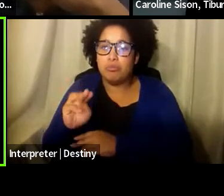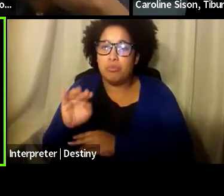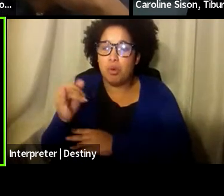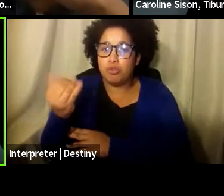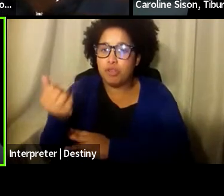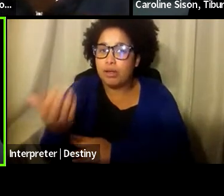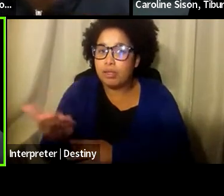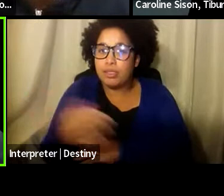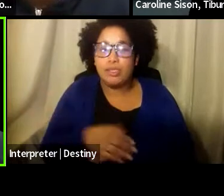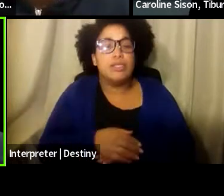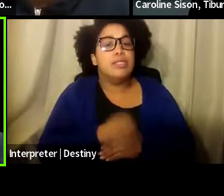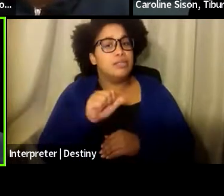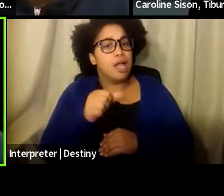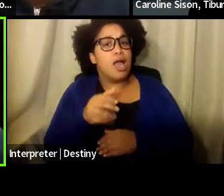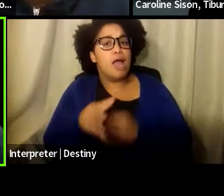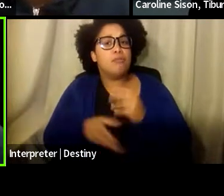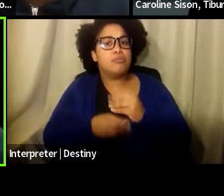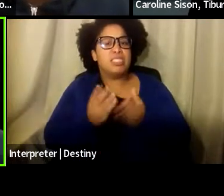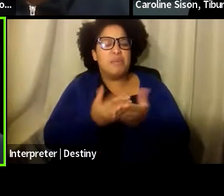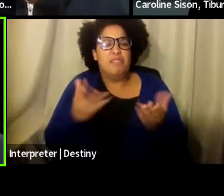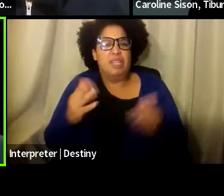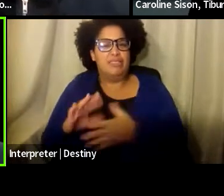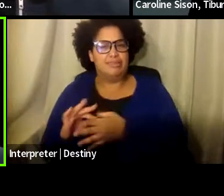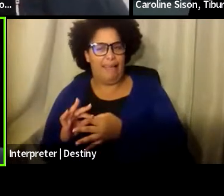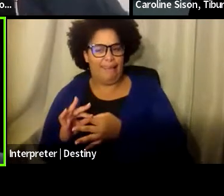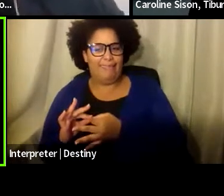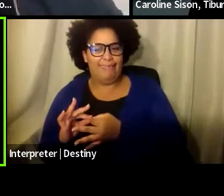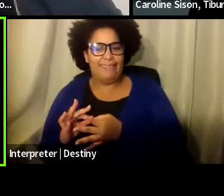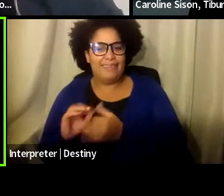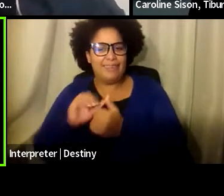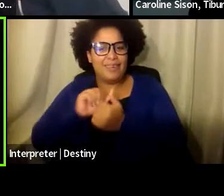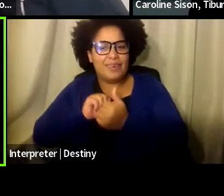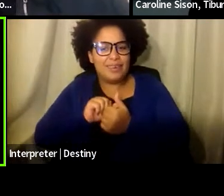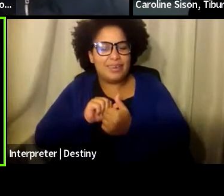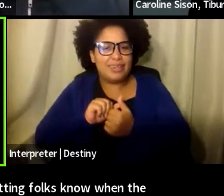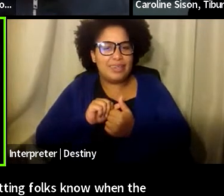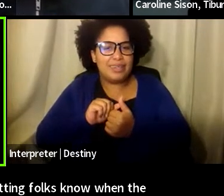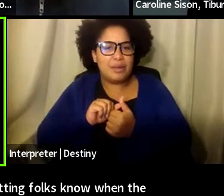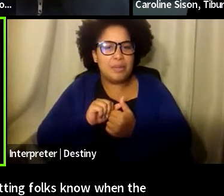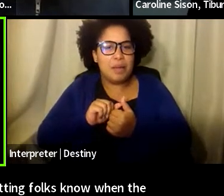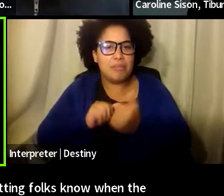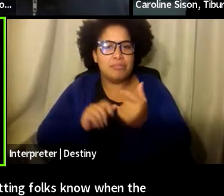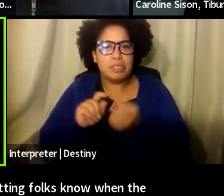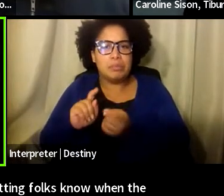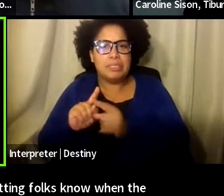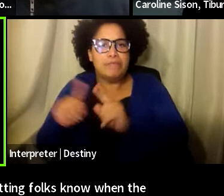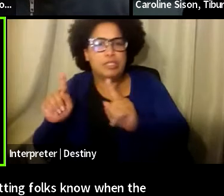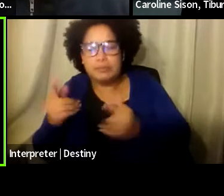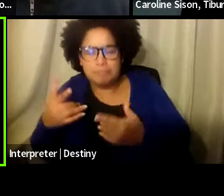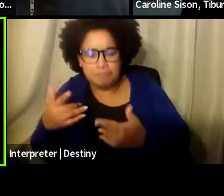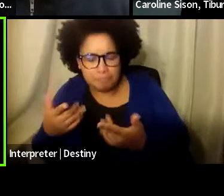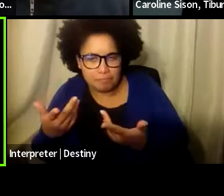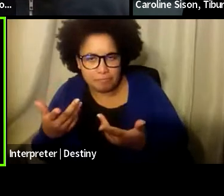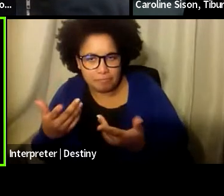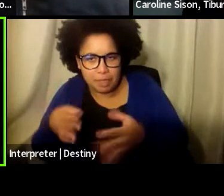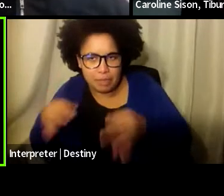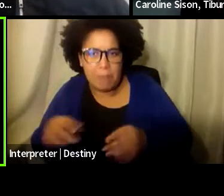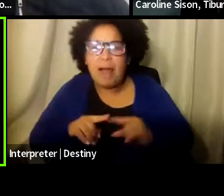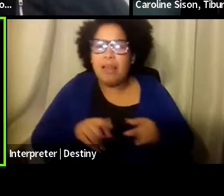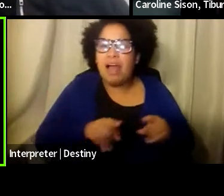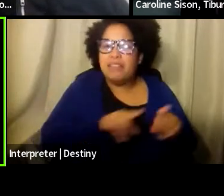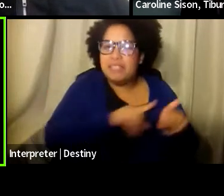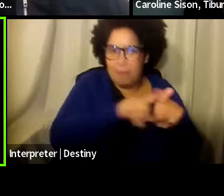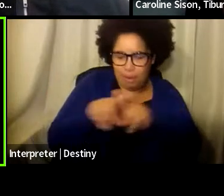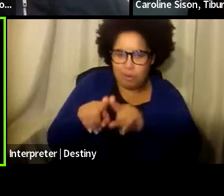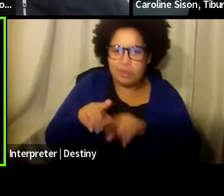I sort of echoing some of the things that have been said with just a little bit of a twist. I mean, I think our engagement and our impact